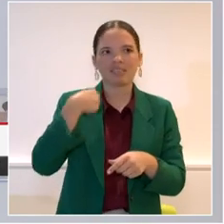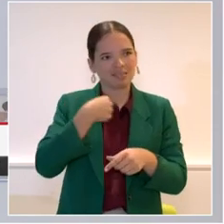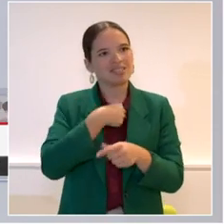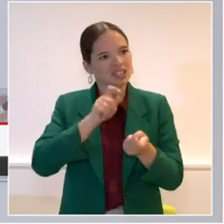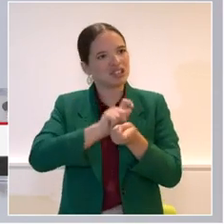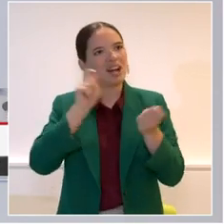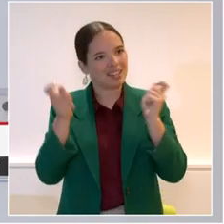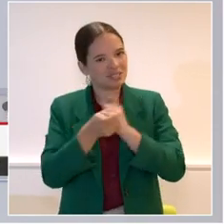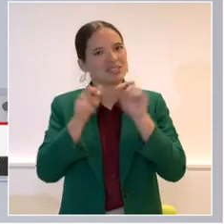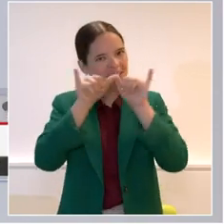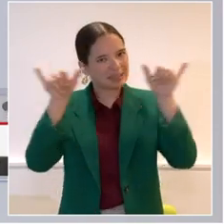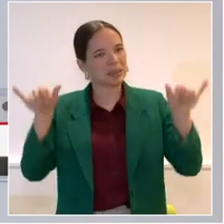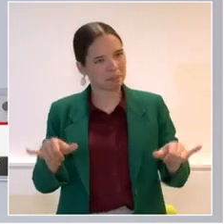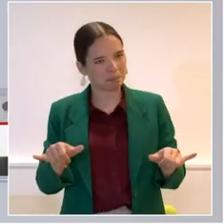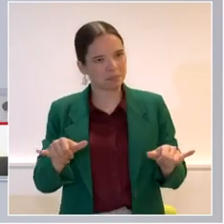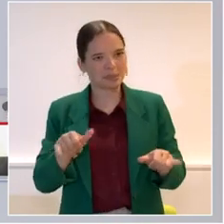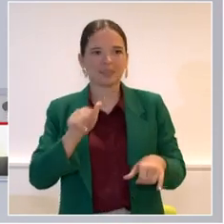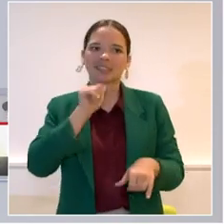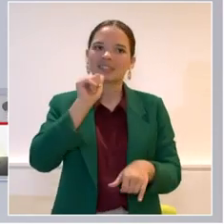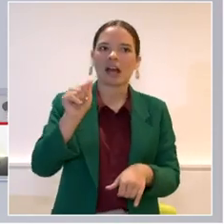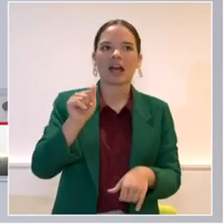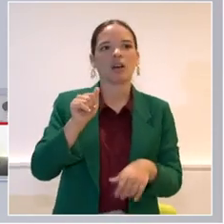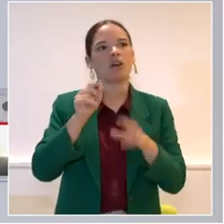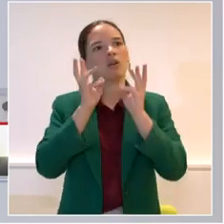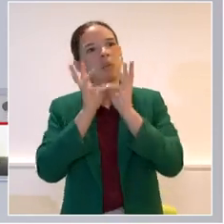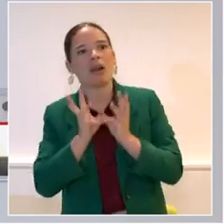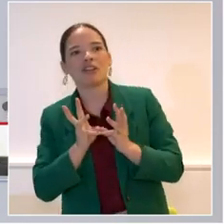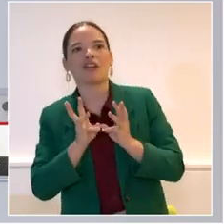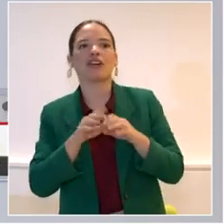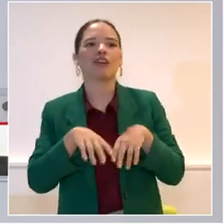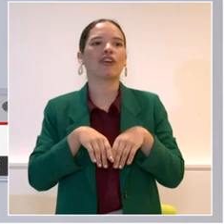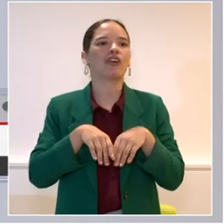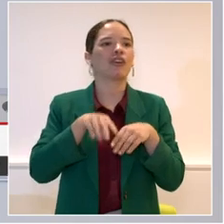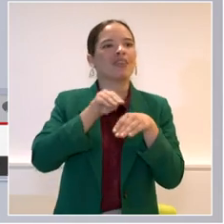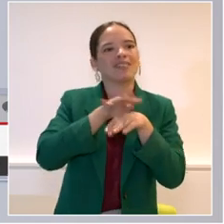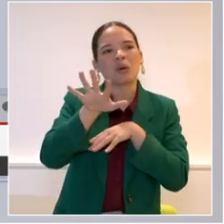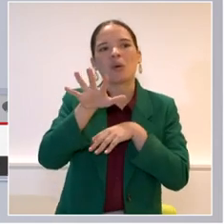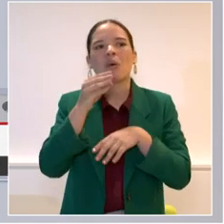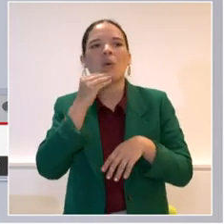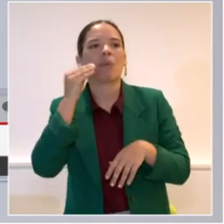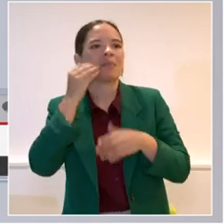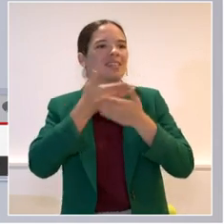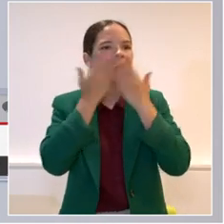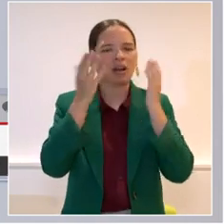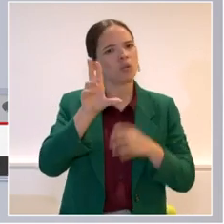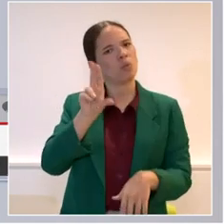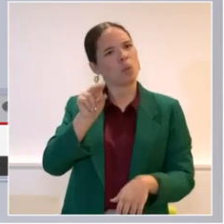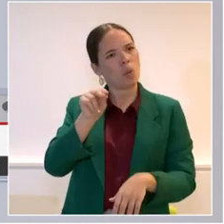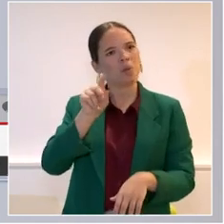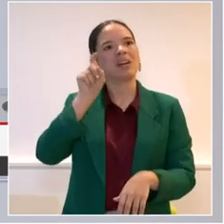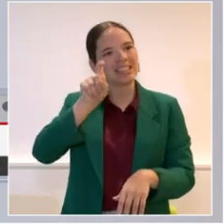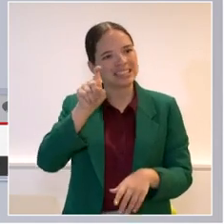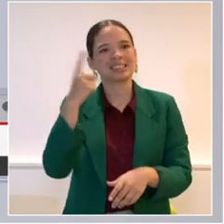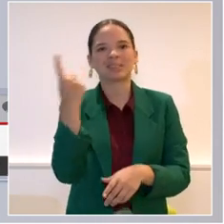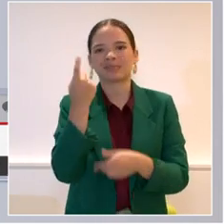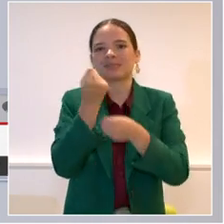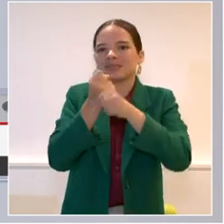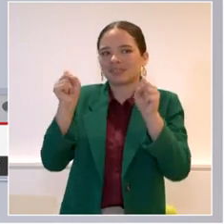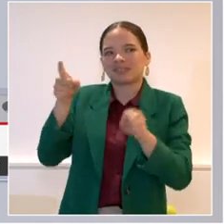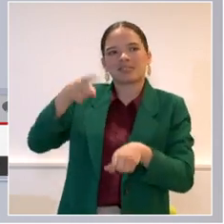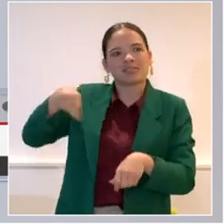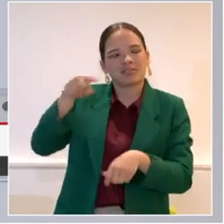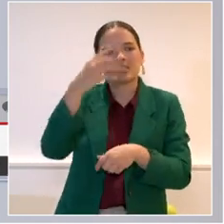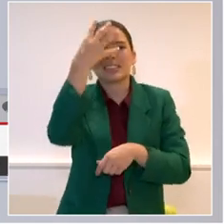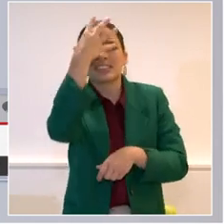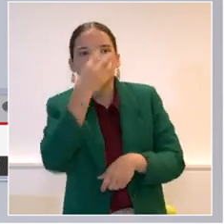the weather that causes homelessness and that people need a safe place to go every day of the year if they, and they shouldn't have